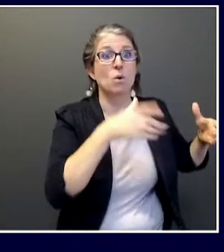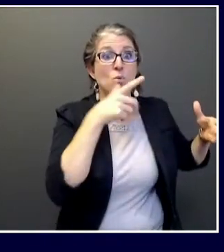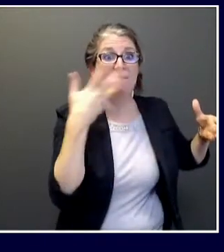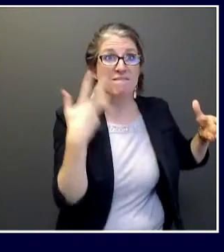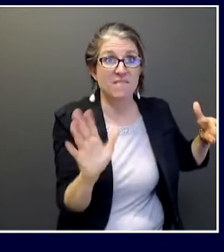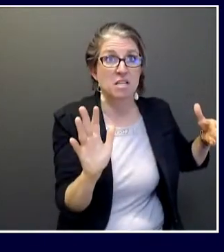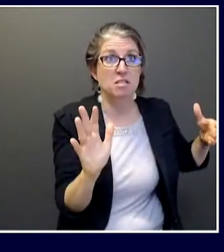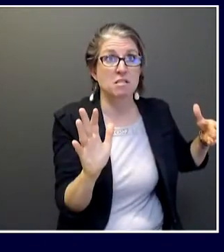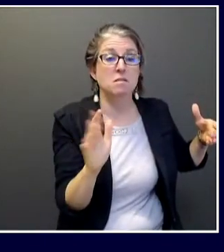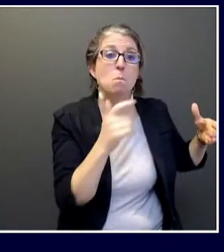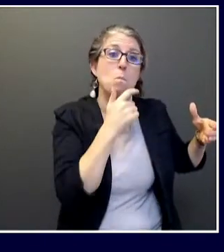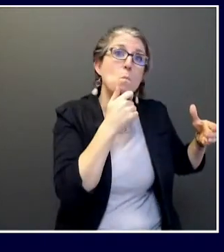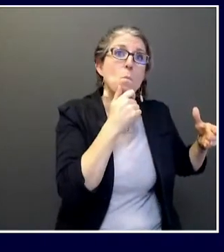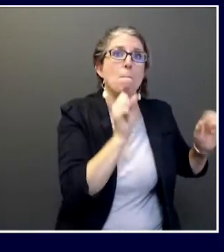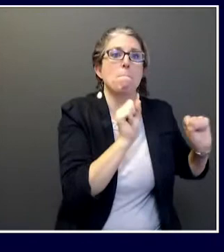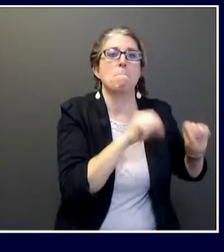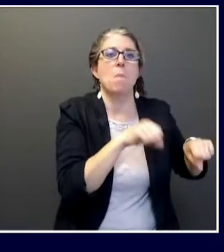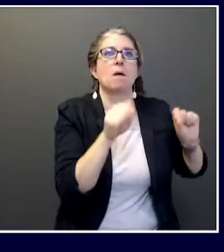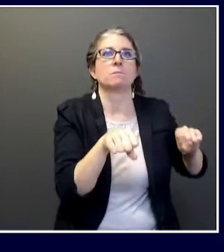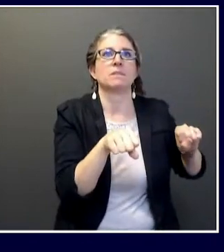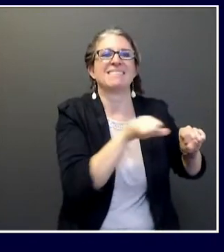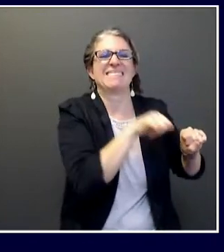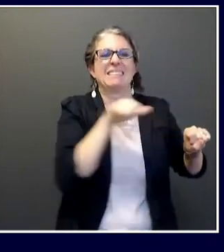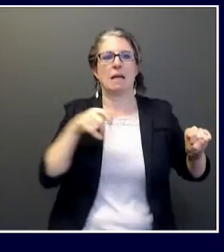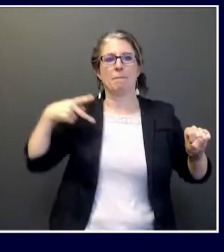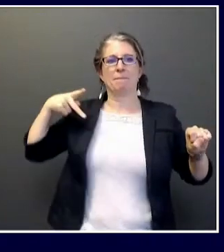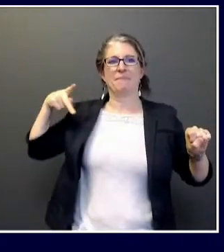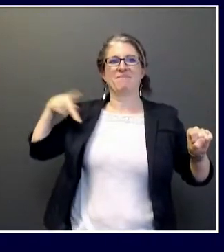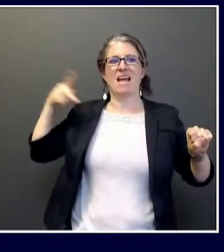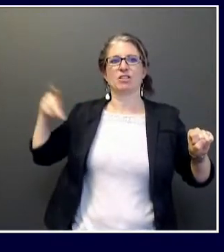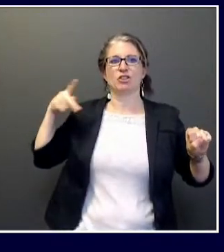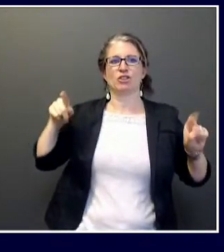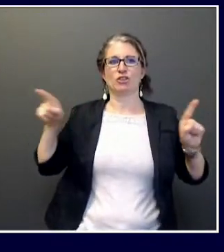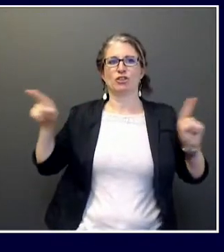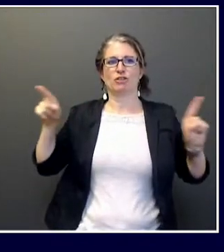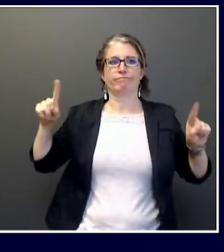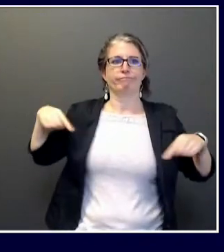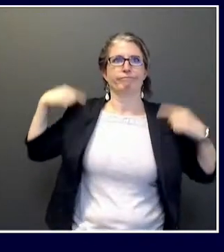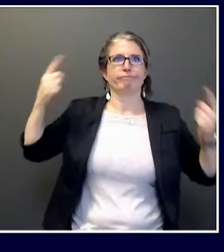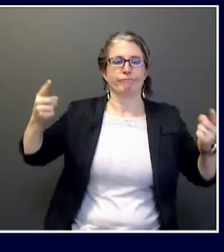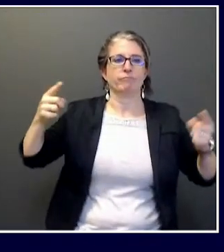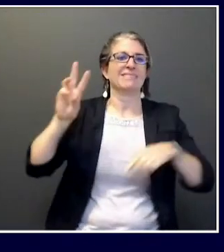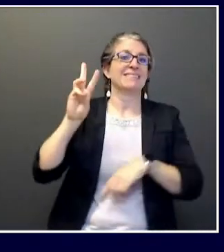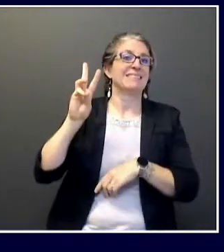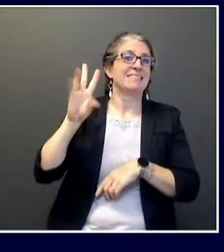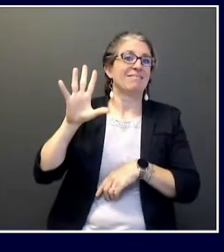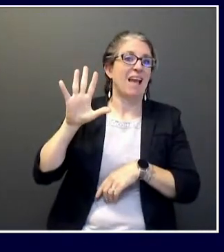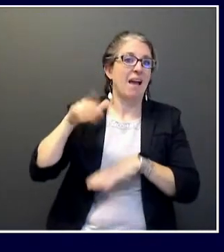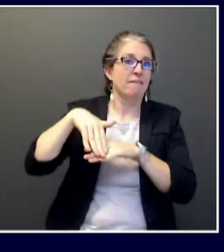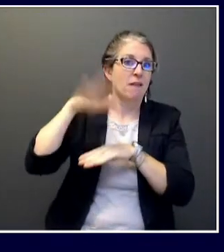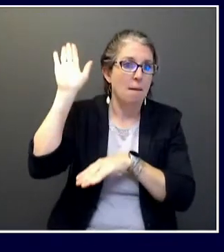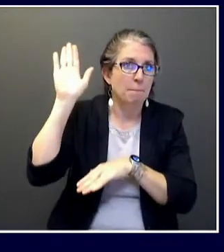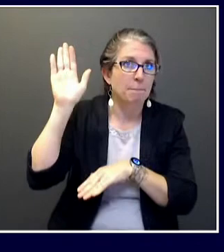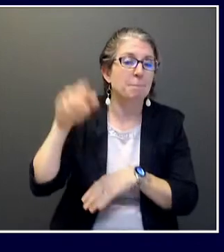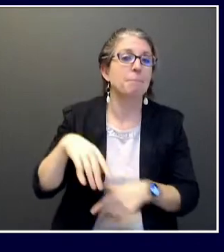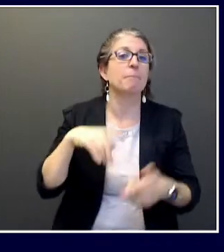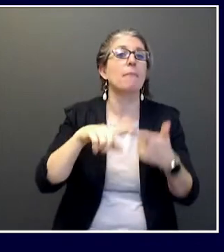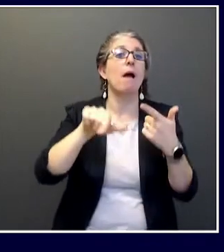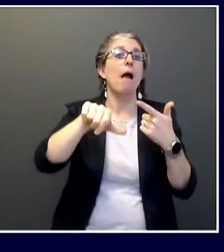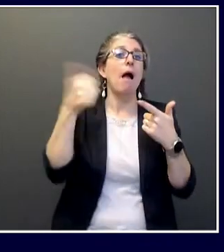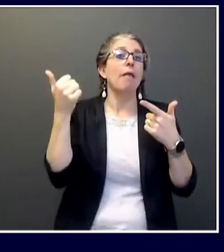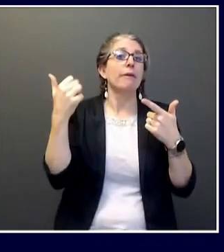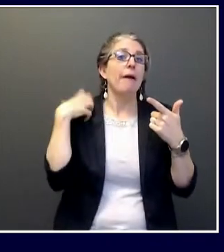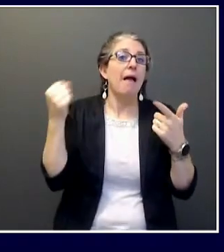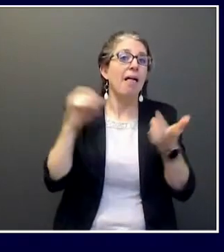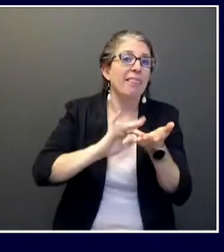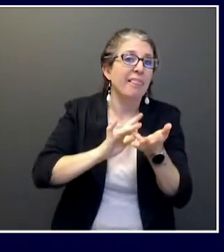vaccine. Those, for example, who are 65 and older, those who have pre-existing health conditions, or those whose